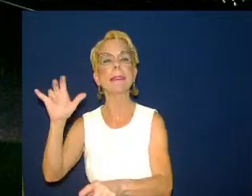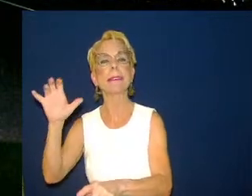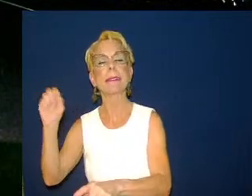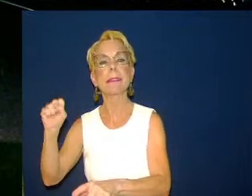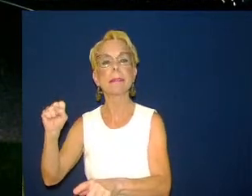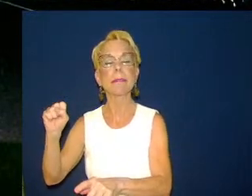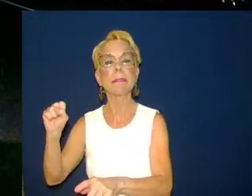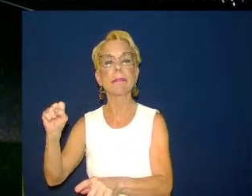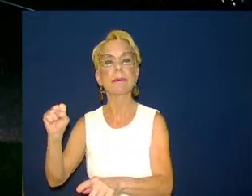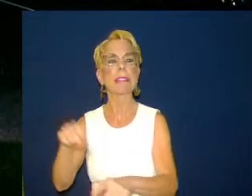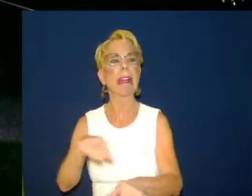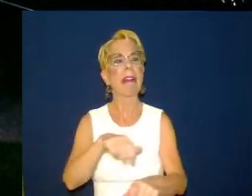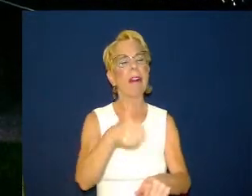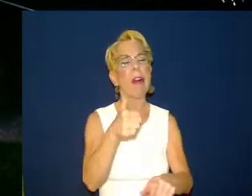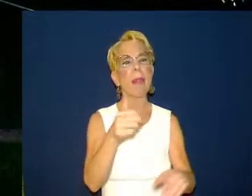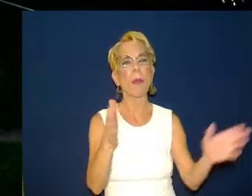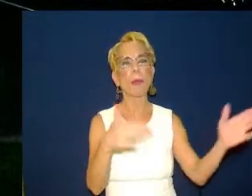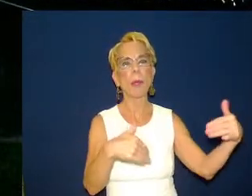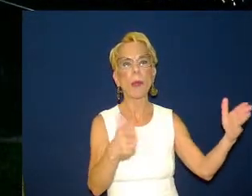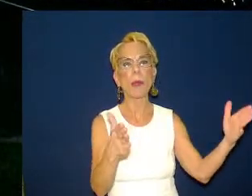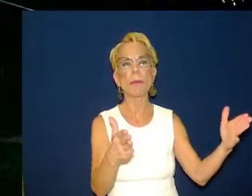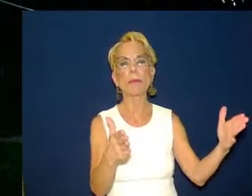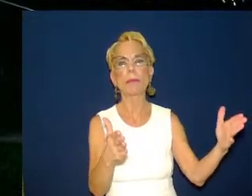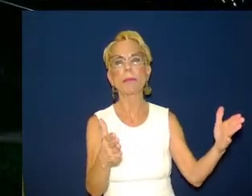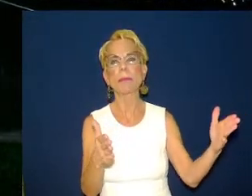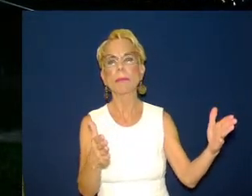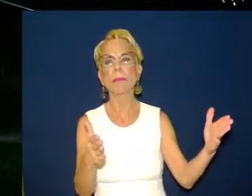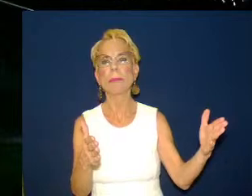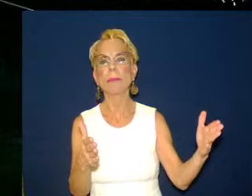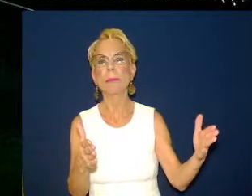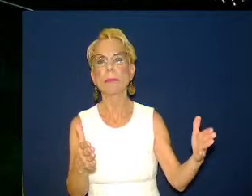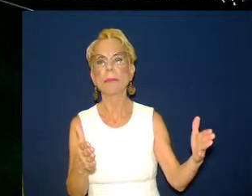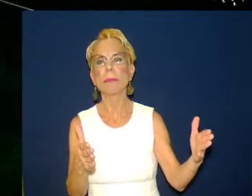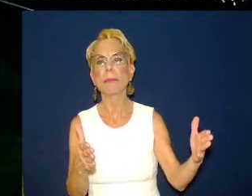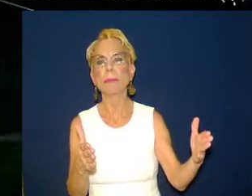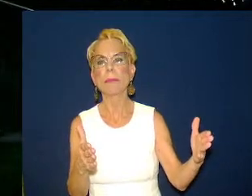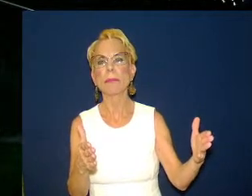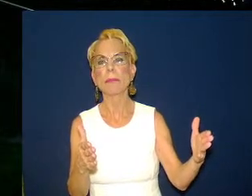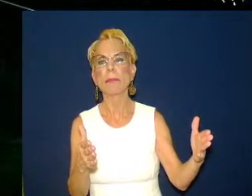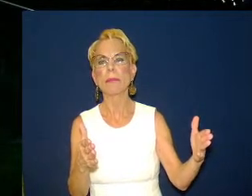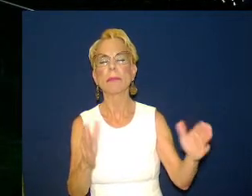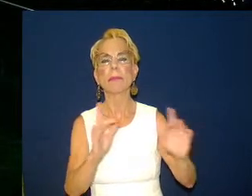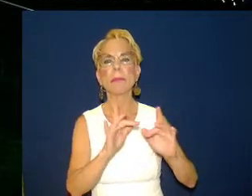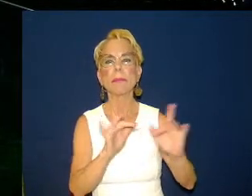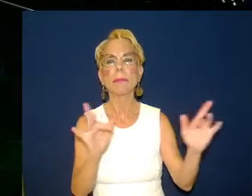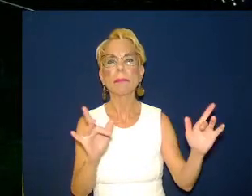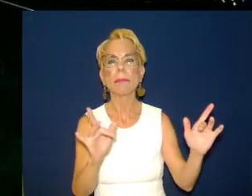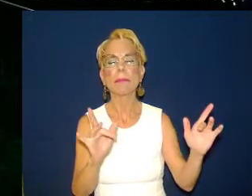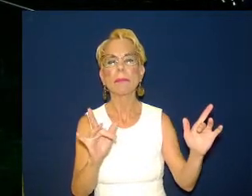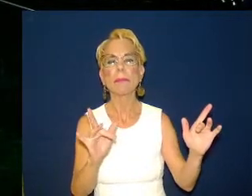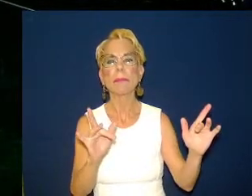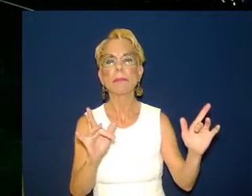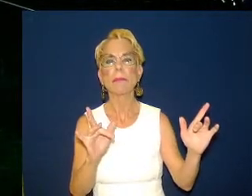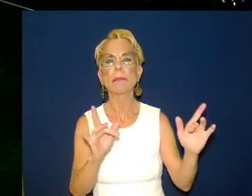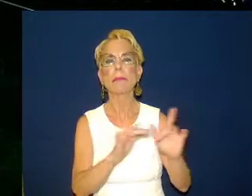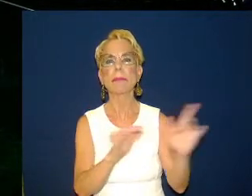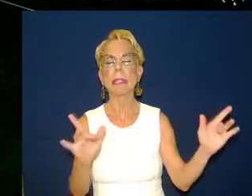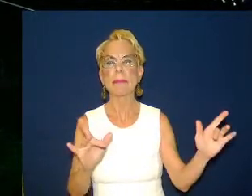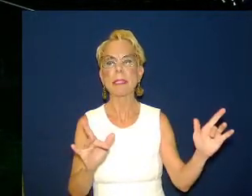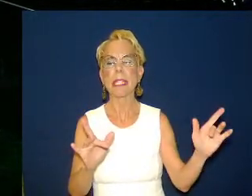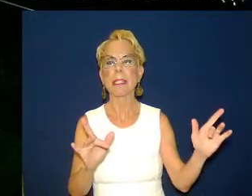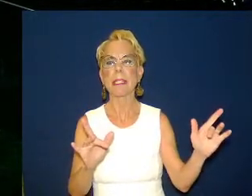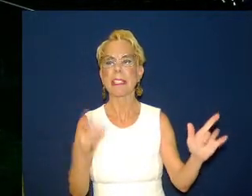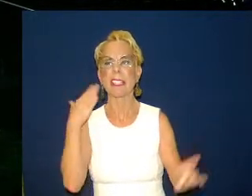Put him in there. And the doctor heard a commotion going on. That kid was in there just sorting through everything, getting the whole place a